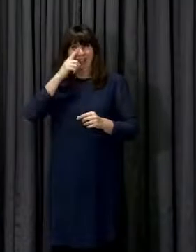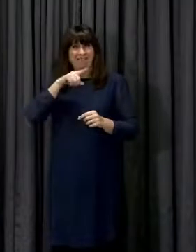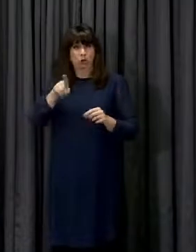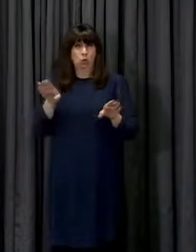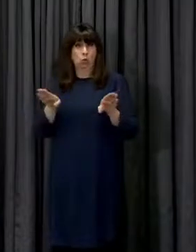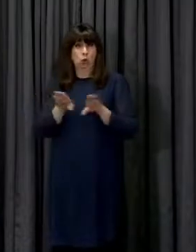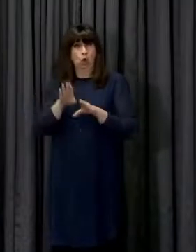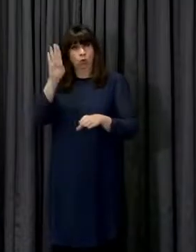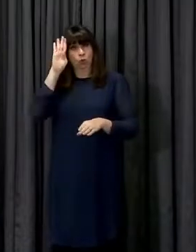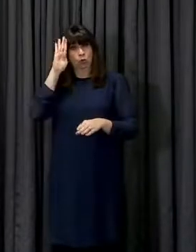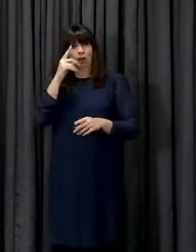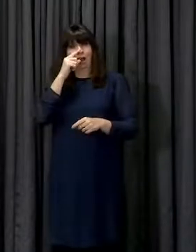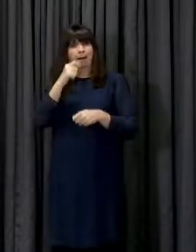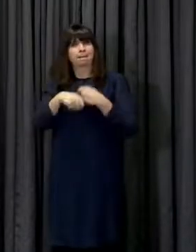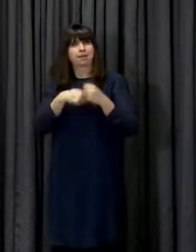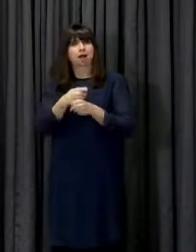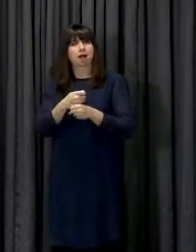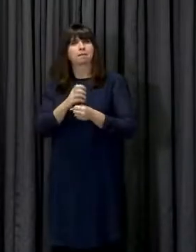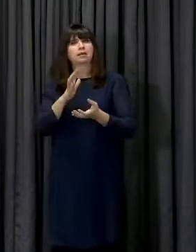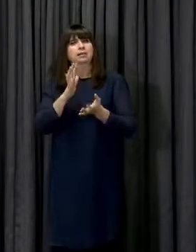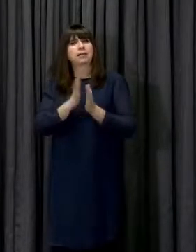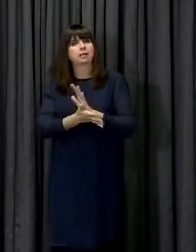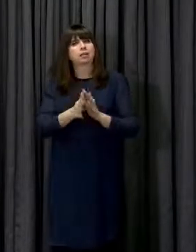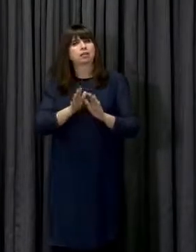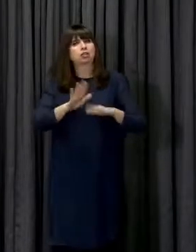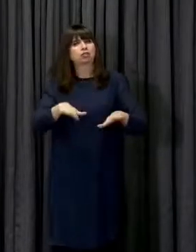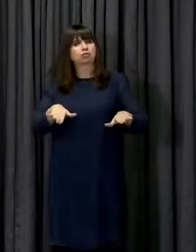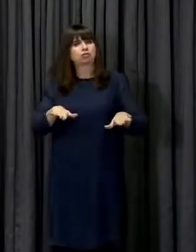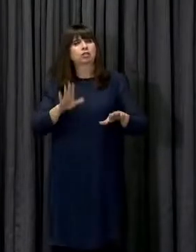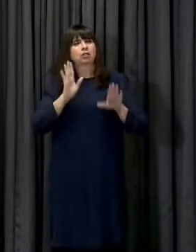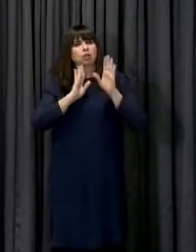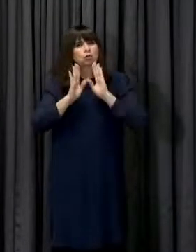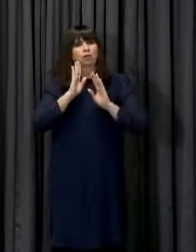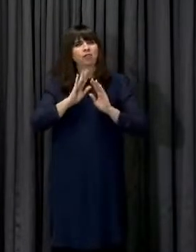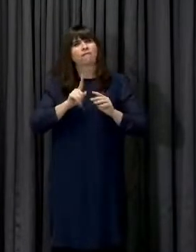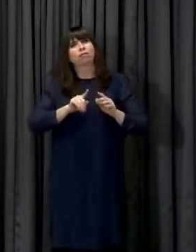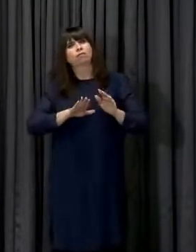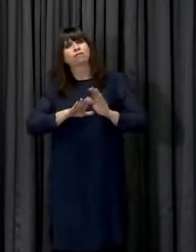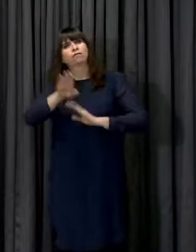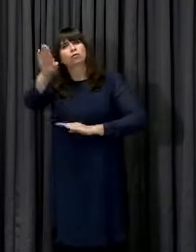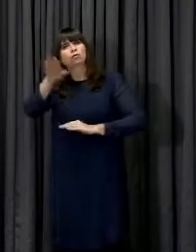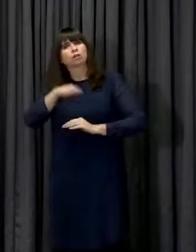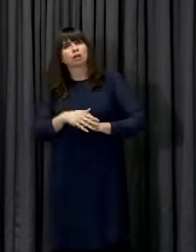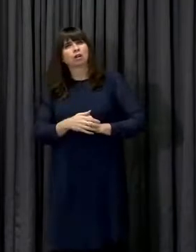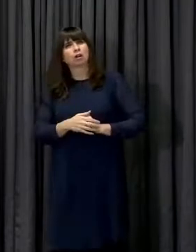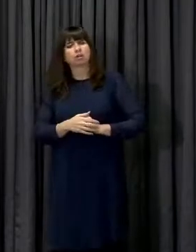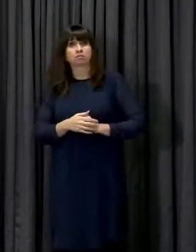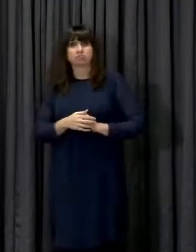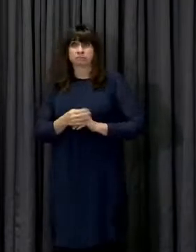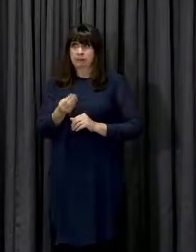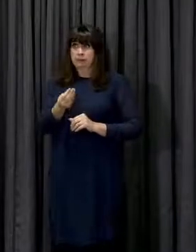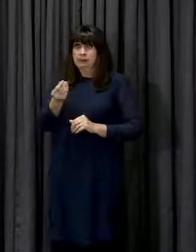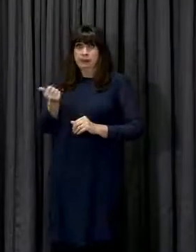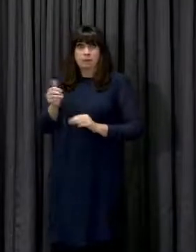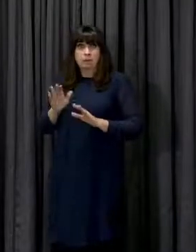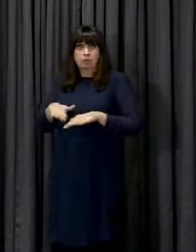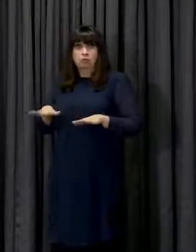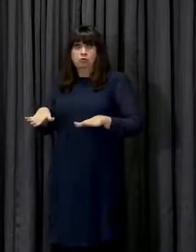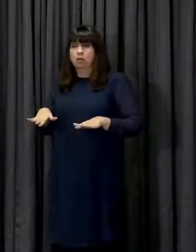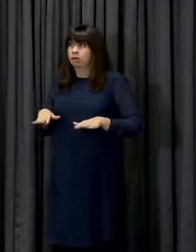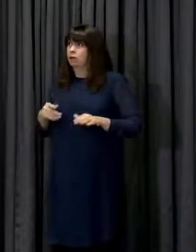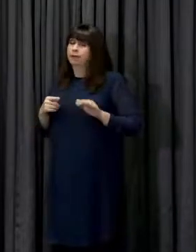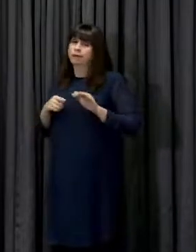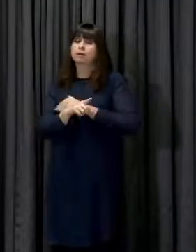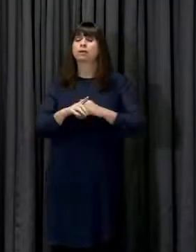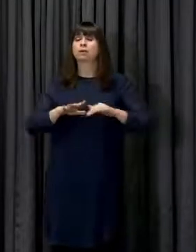and significant harm to children and young people and their prospects. That's both vulnerable children, where school is often a safe